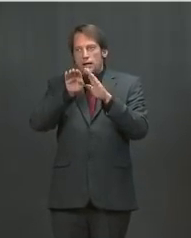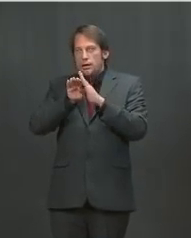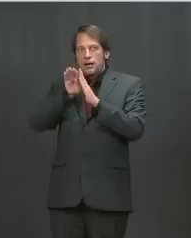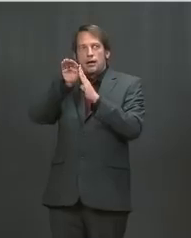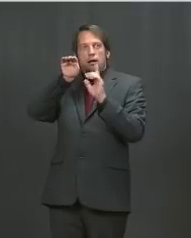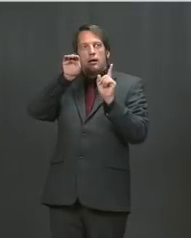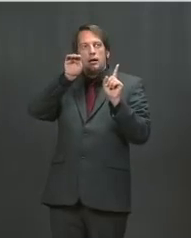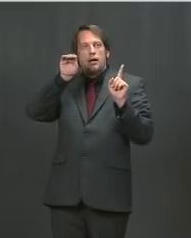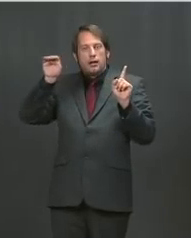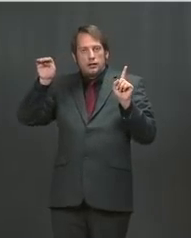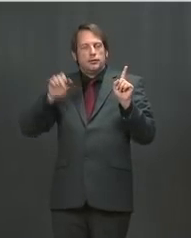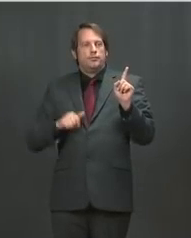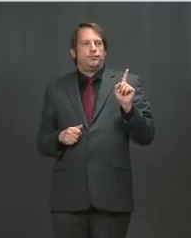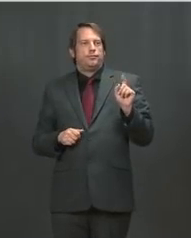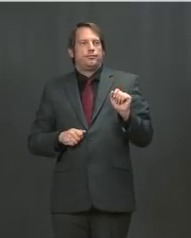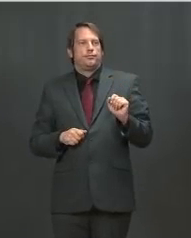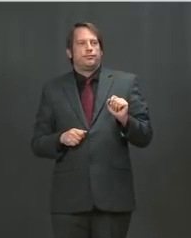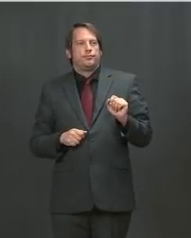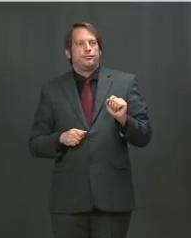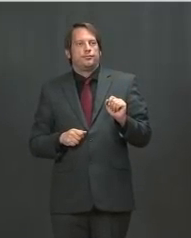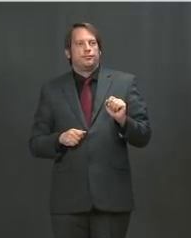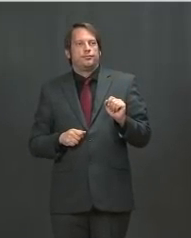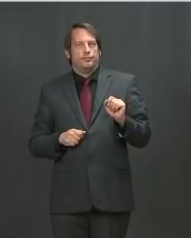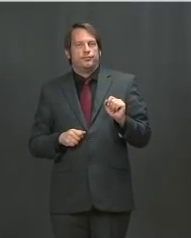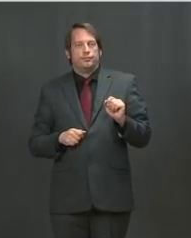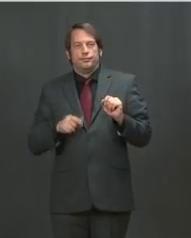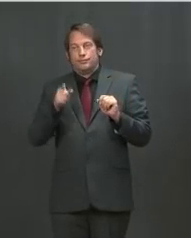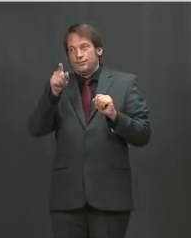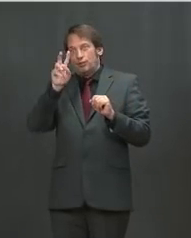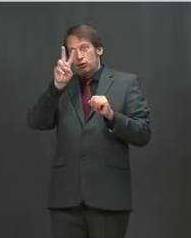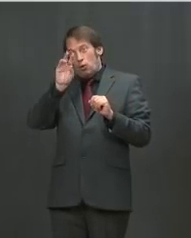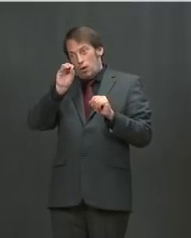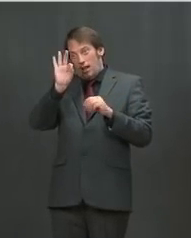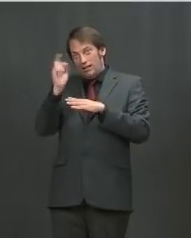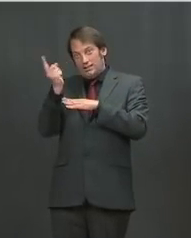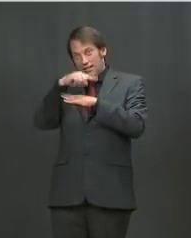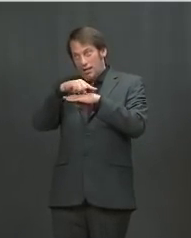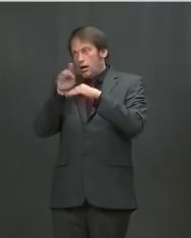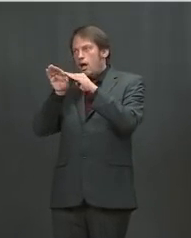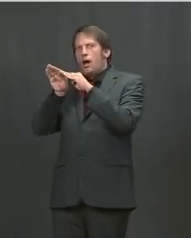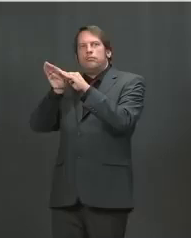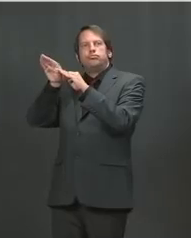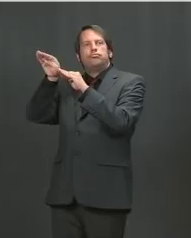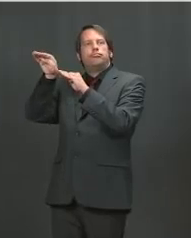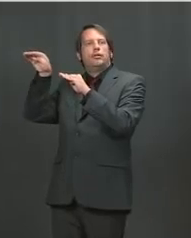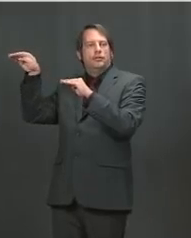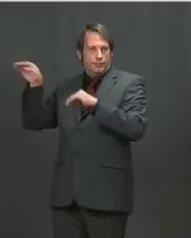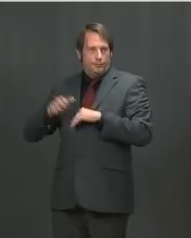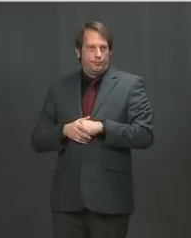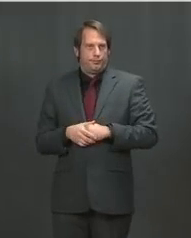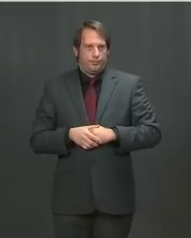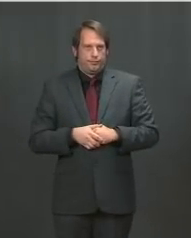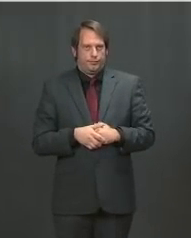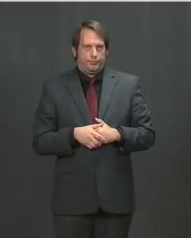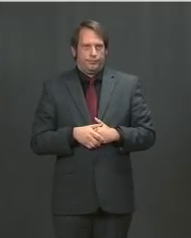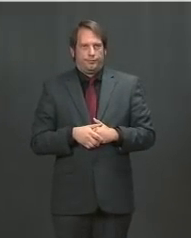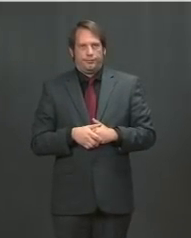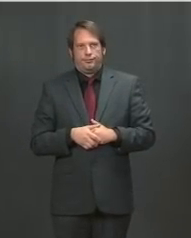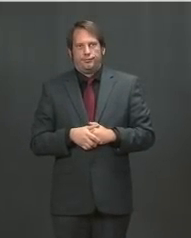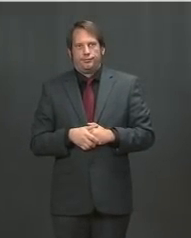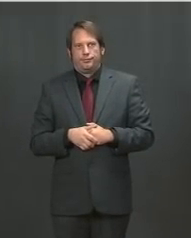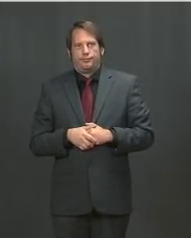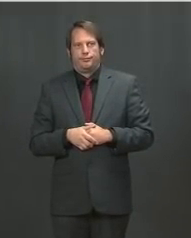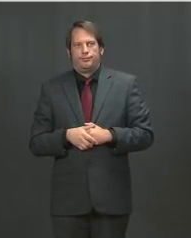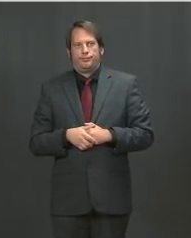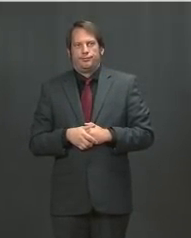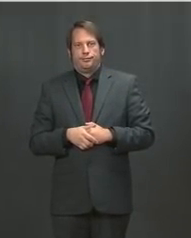209 days. Next slide. If you look at pseudovirus neutralization, which is just an assay that does not